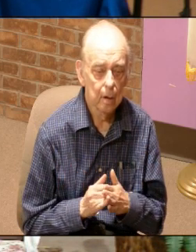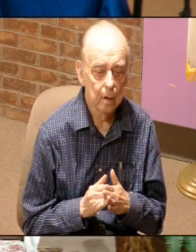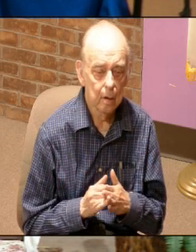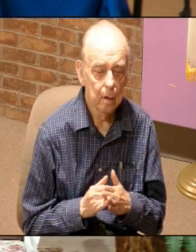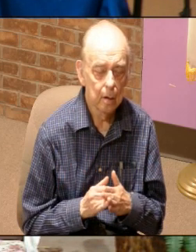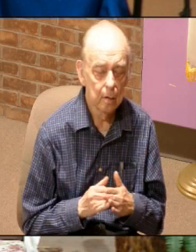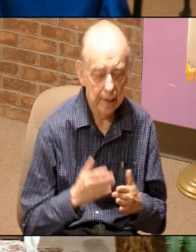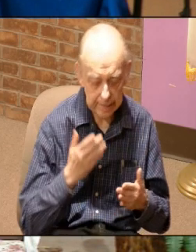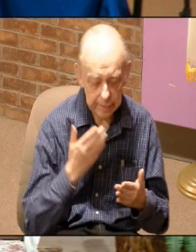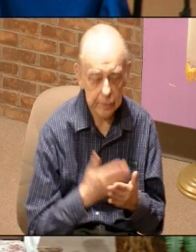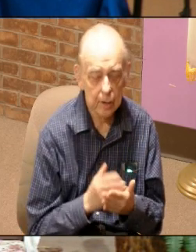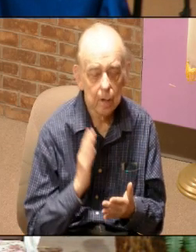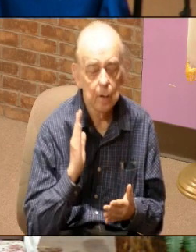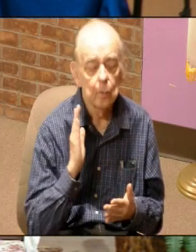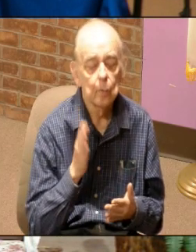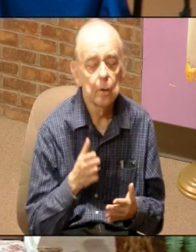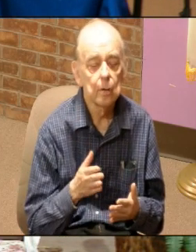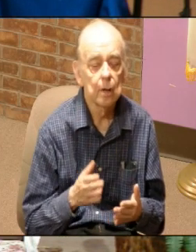live.